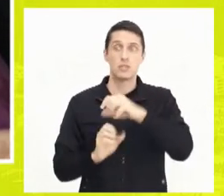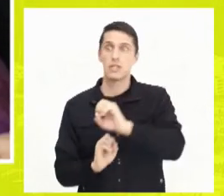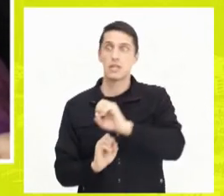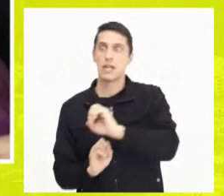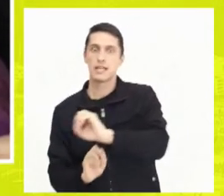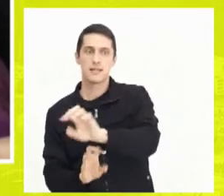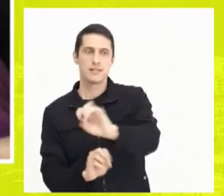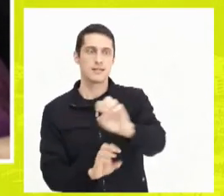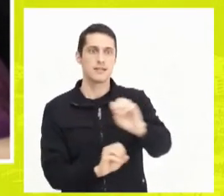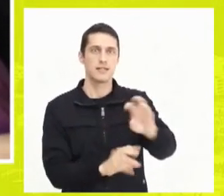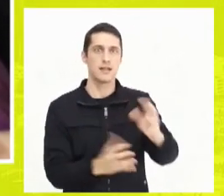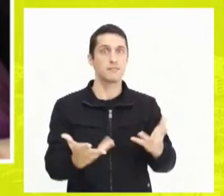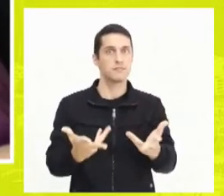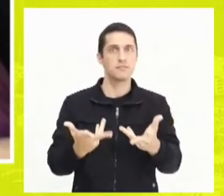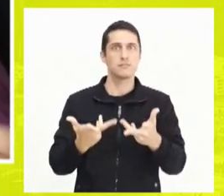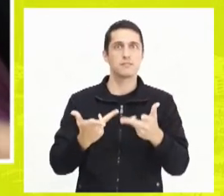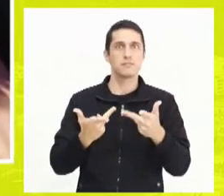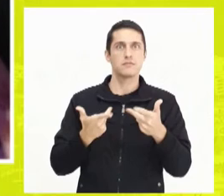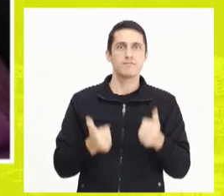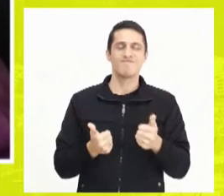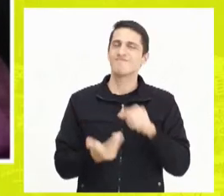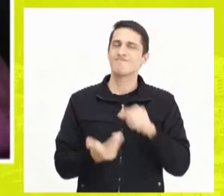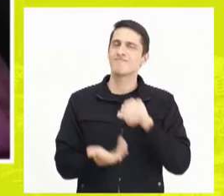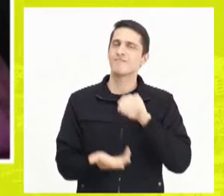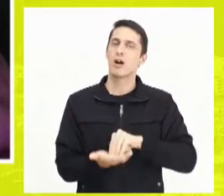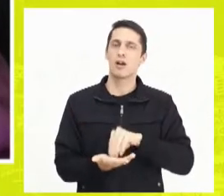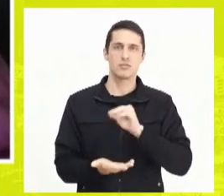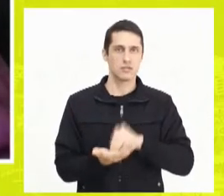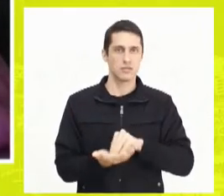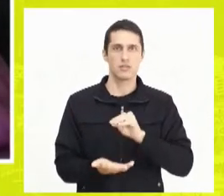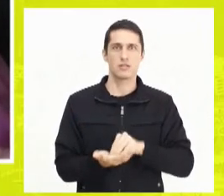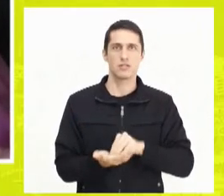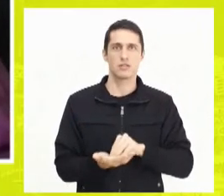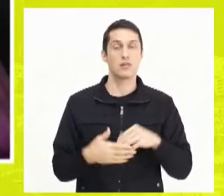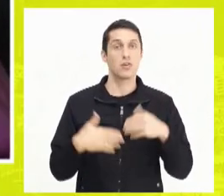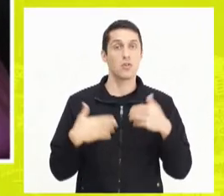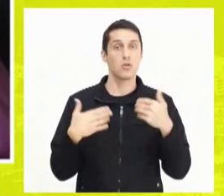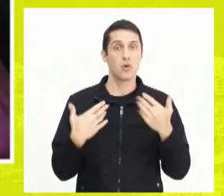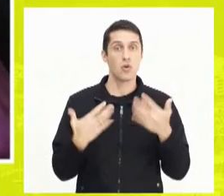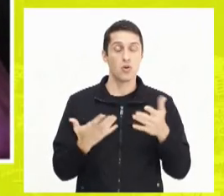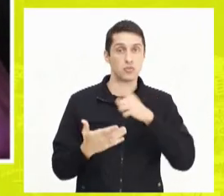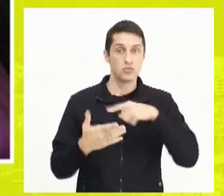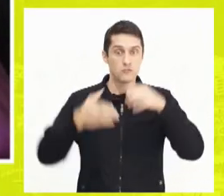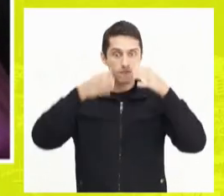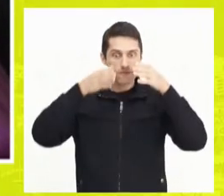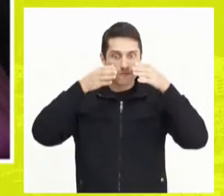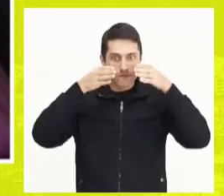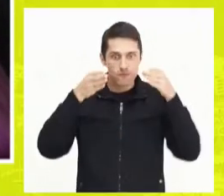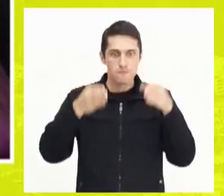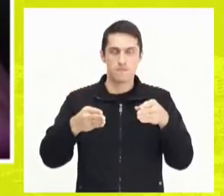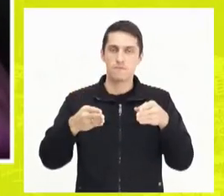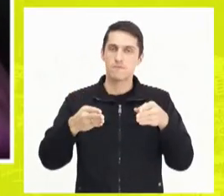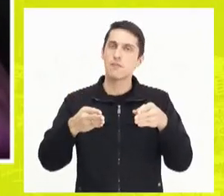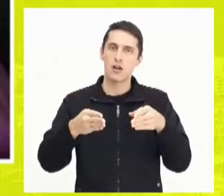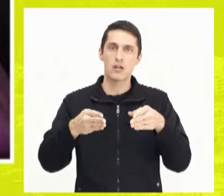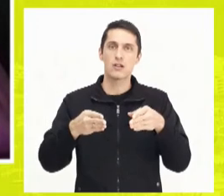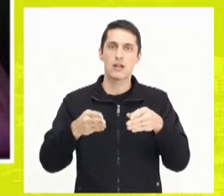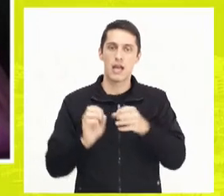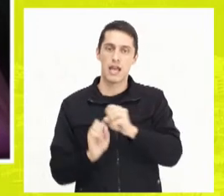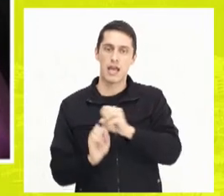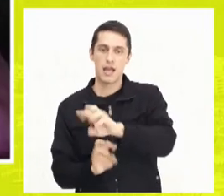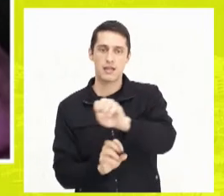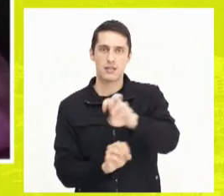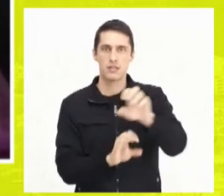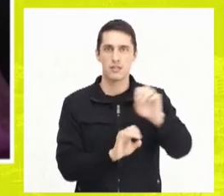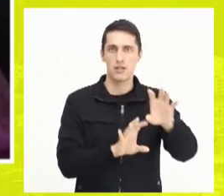studies and that really makes us not able